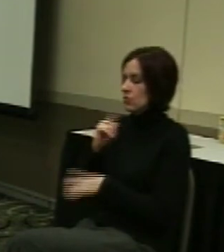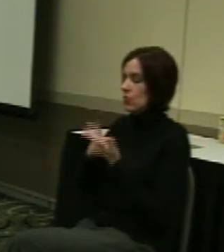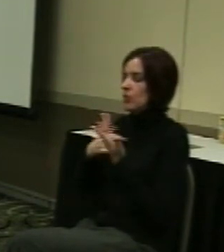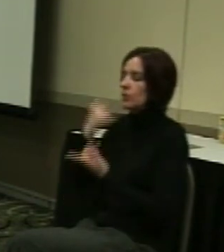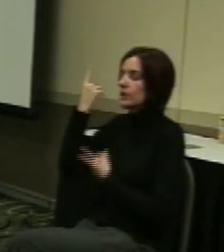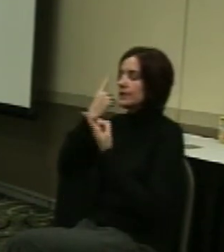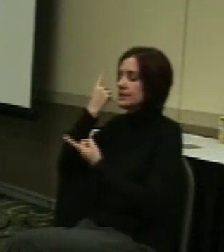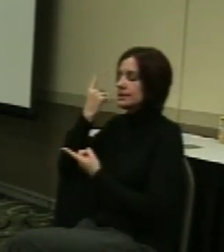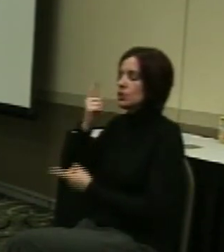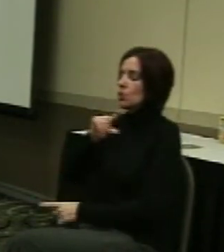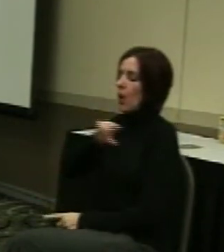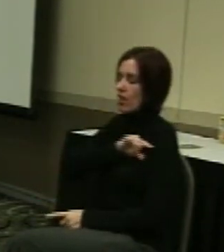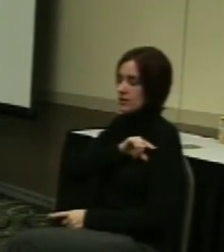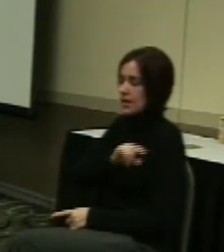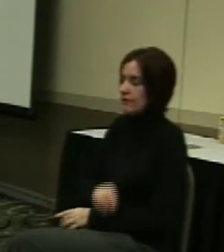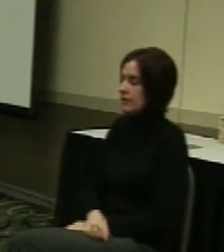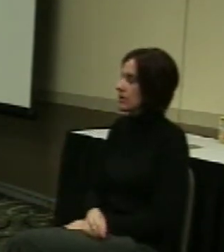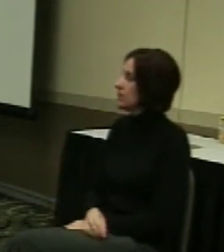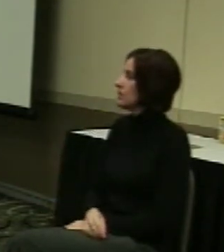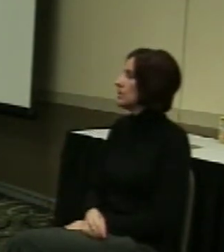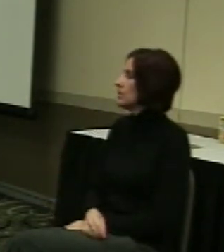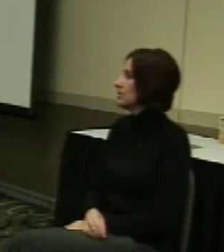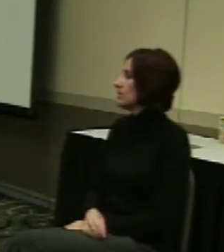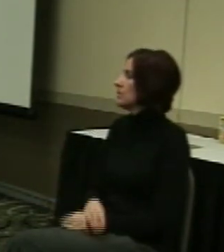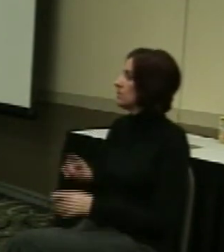qualitative. And we might as well, in the process of